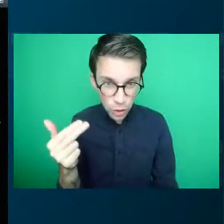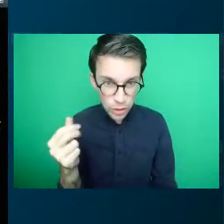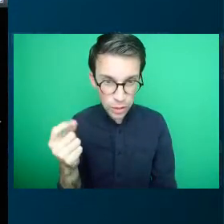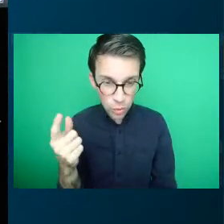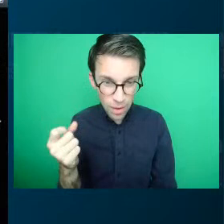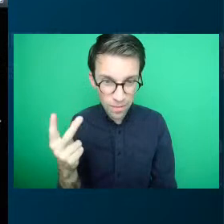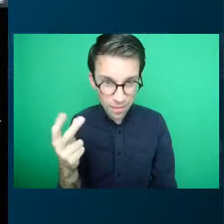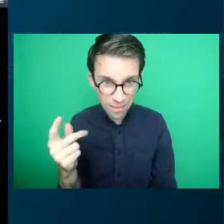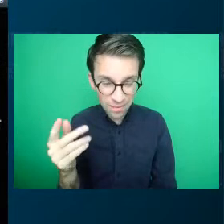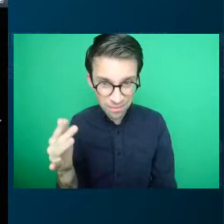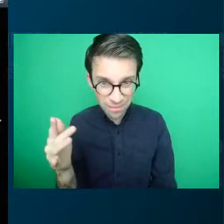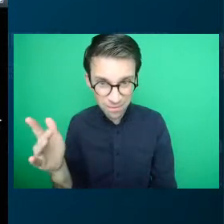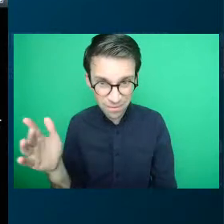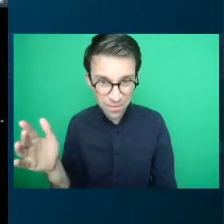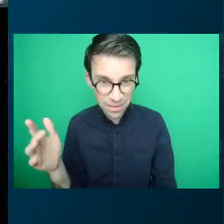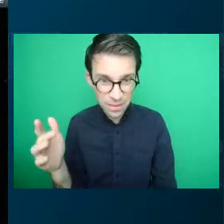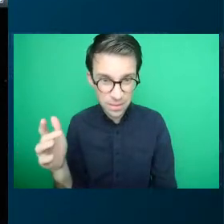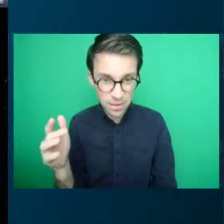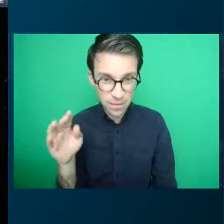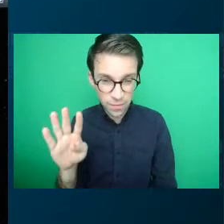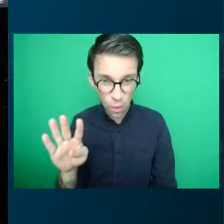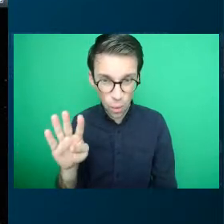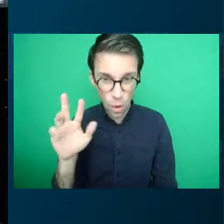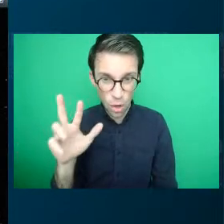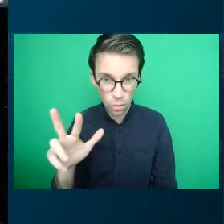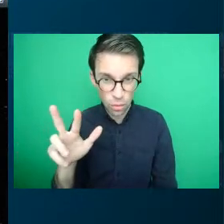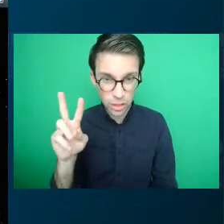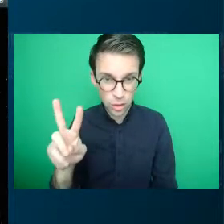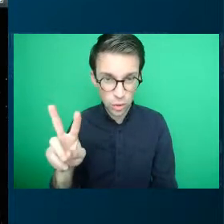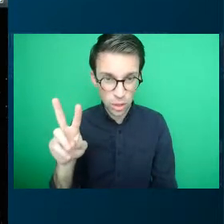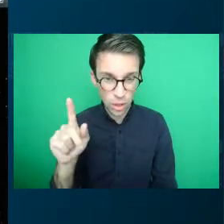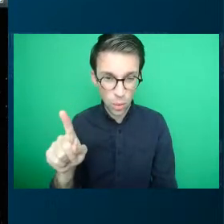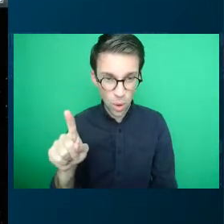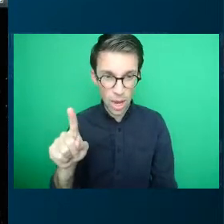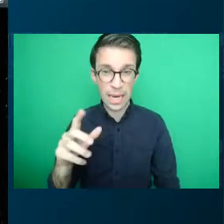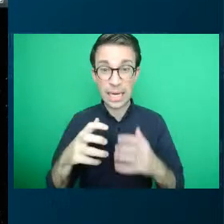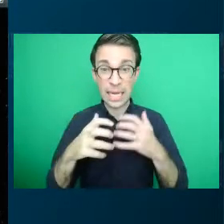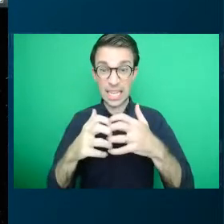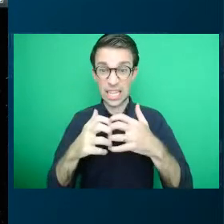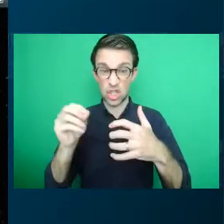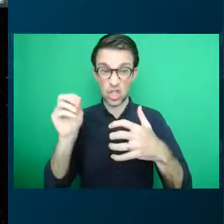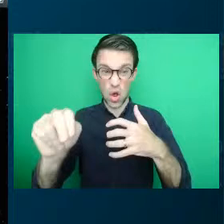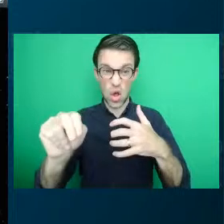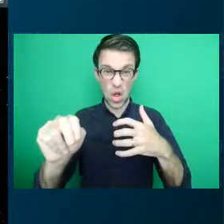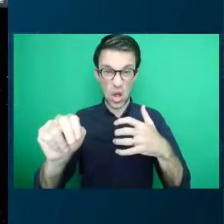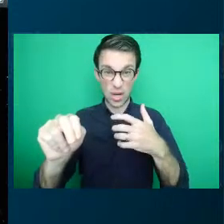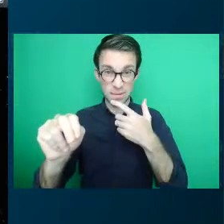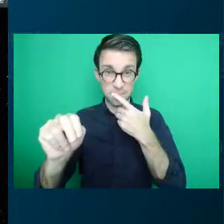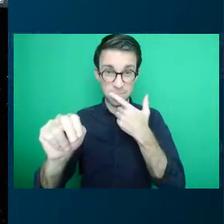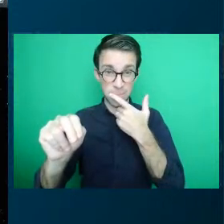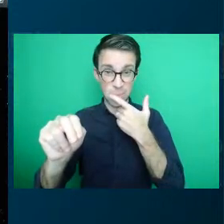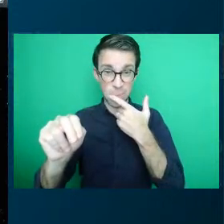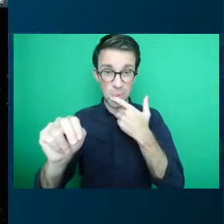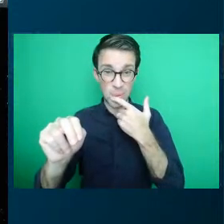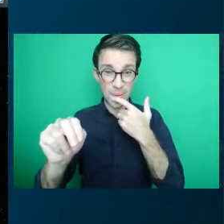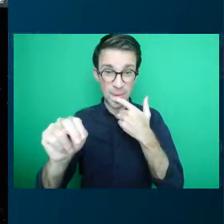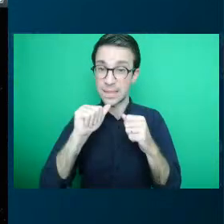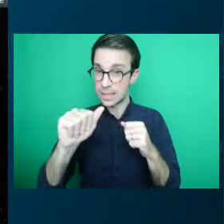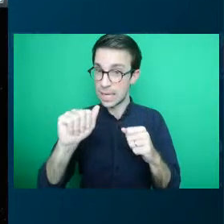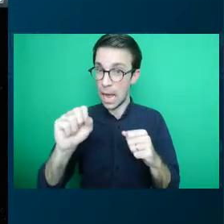10, 9, 8, 7, 6. Let's slow down time. 4, 3, 2, 1. Turn the engine back on. Don't press the space